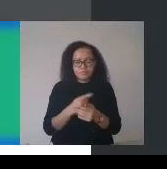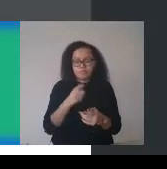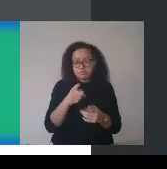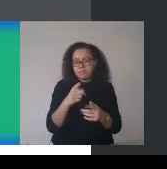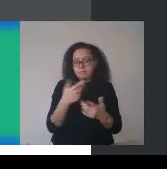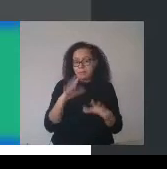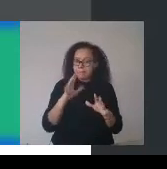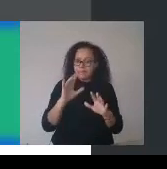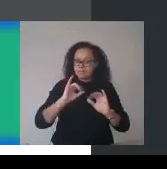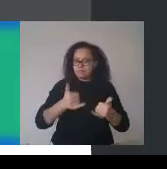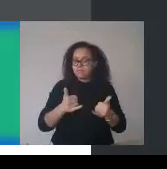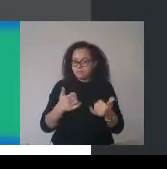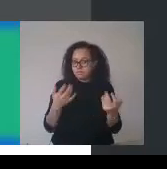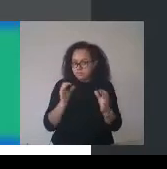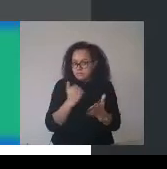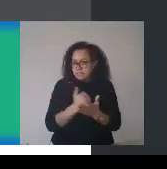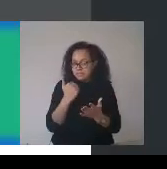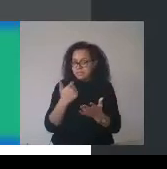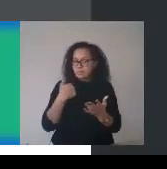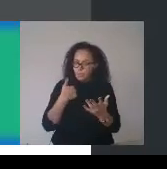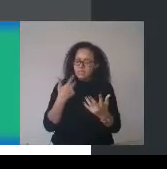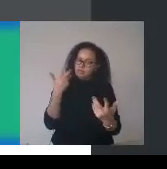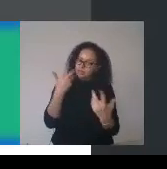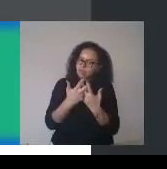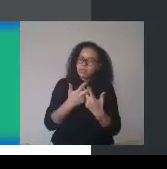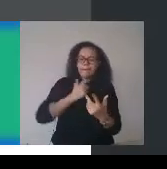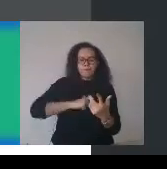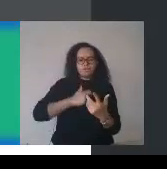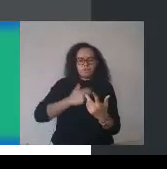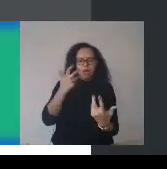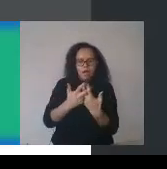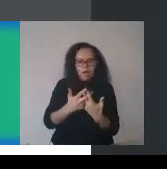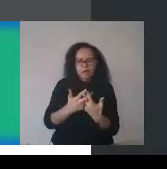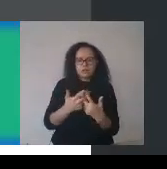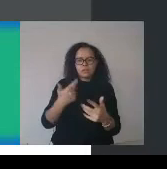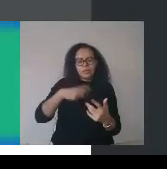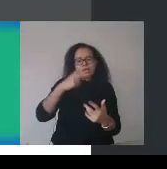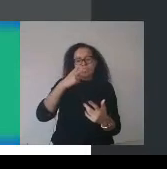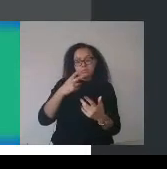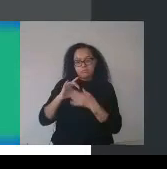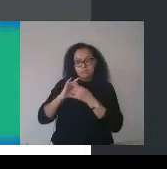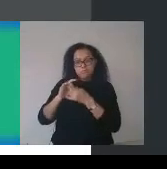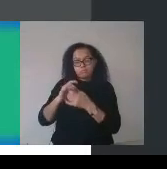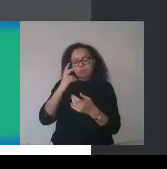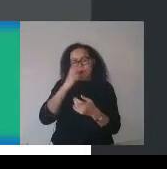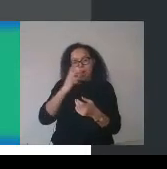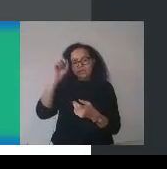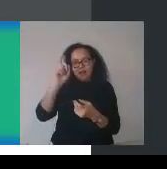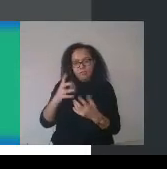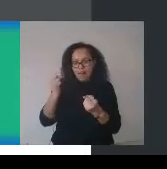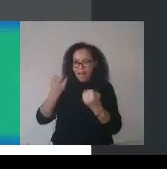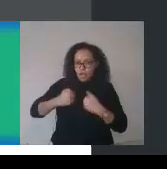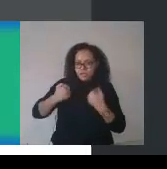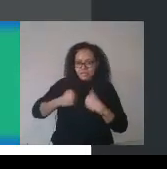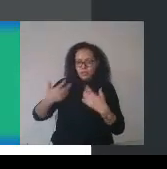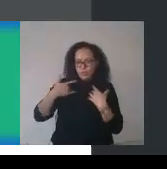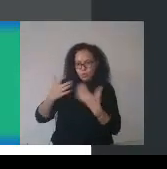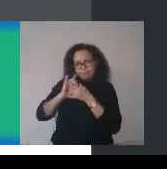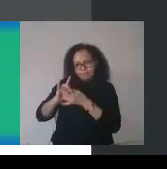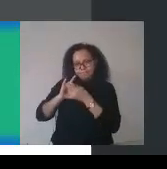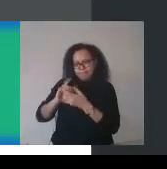makes it personalized. We have been co-designing what we do since we started with older adults and people living with MSK conditions. Co-design and